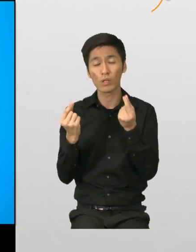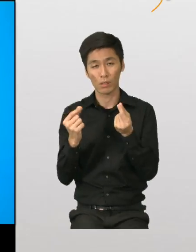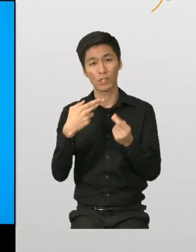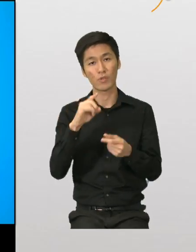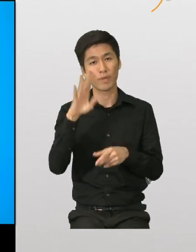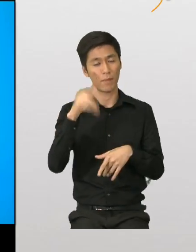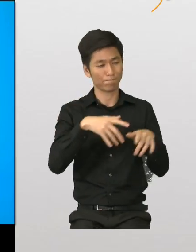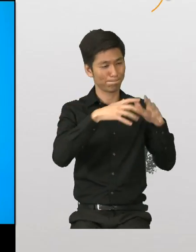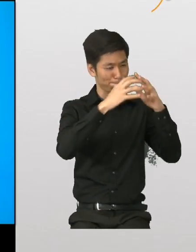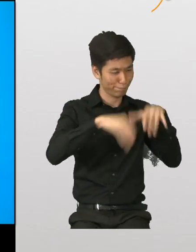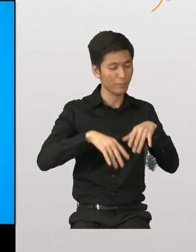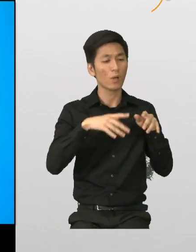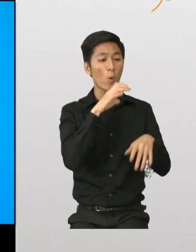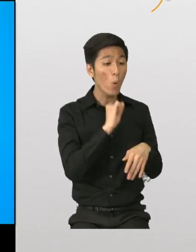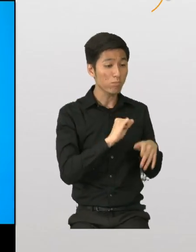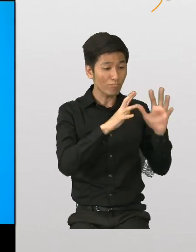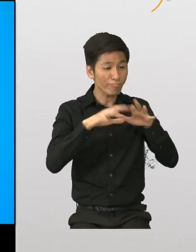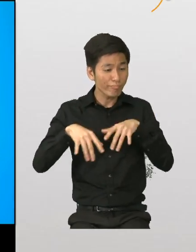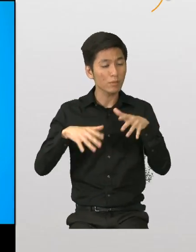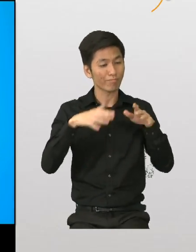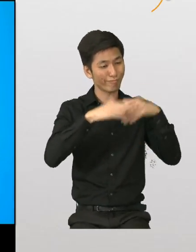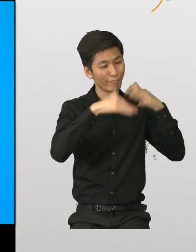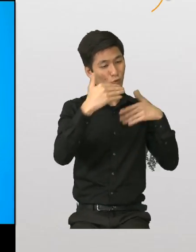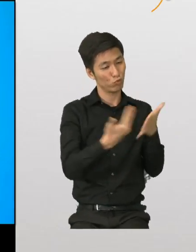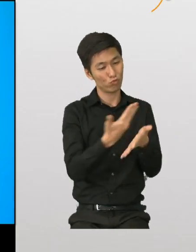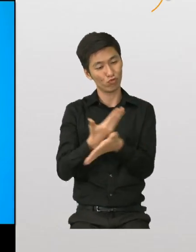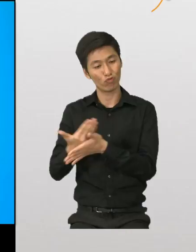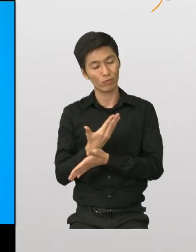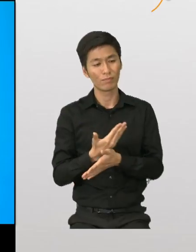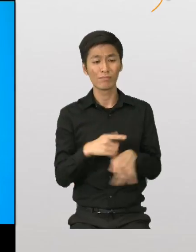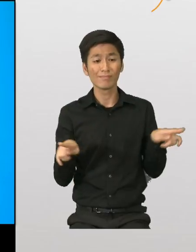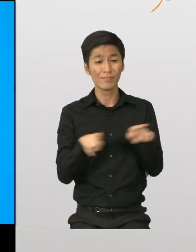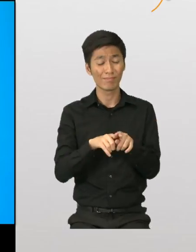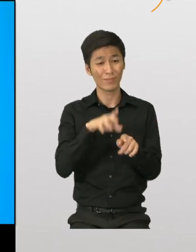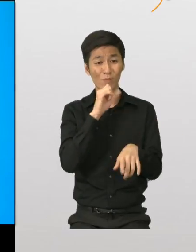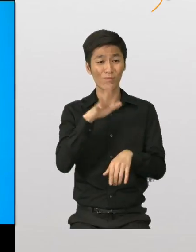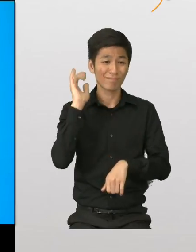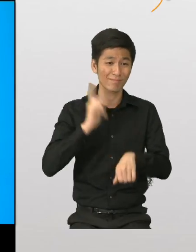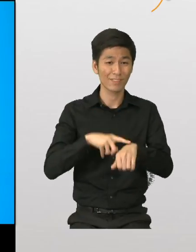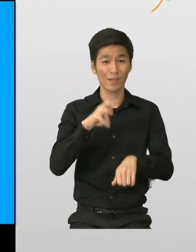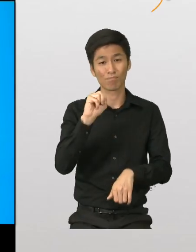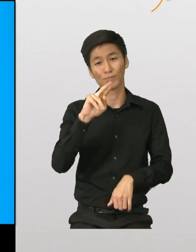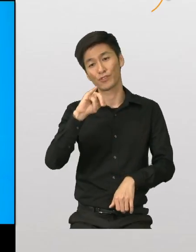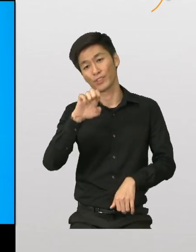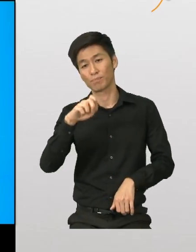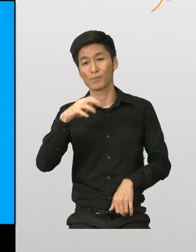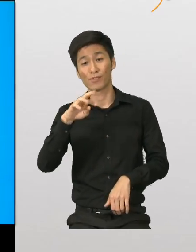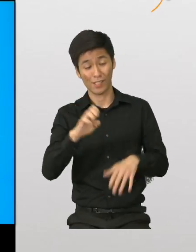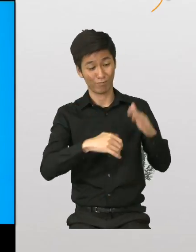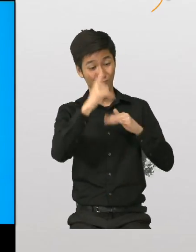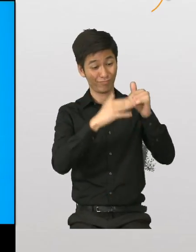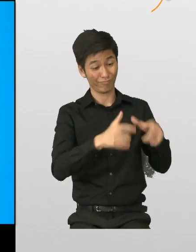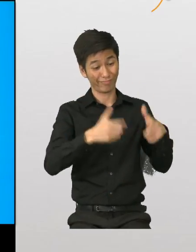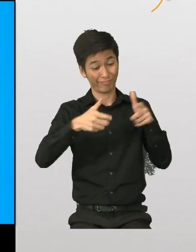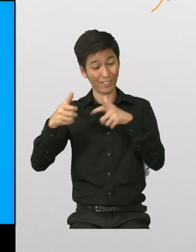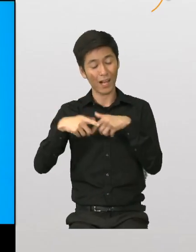rebuild all the old flats in a hurry. Just like when we first built Marine Parade, Ang Mo Kio, and Bedok. And I don't